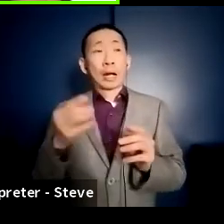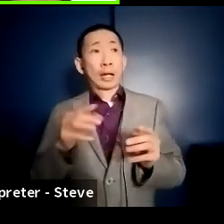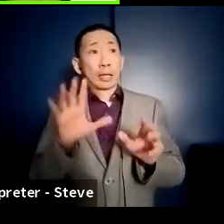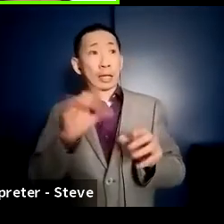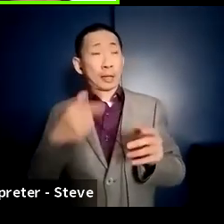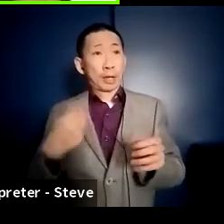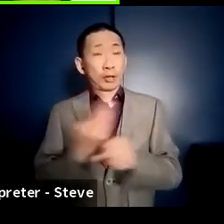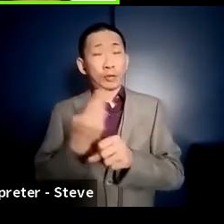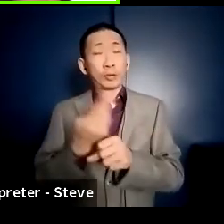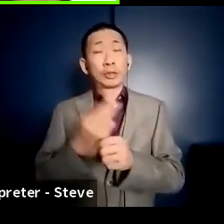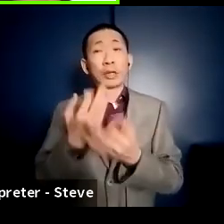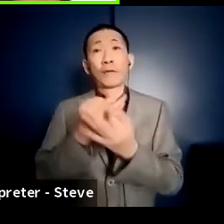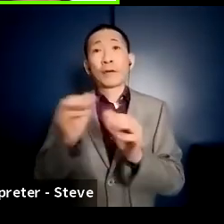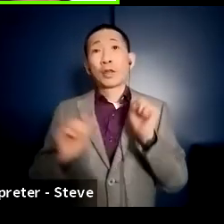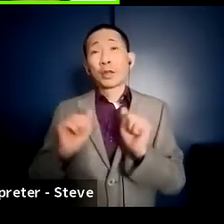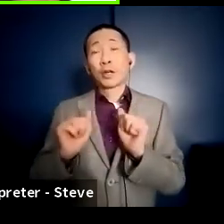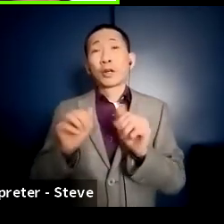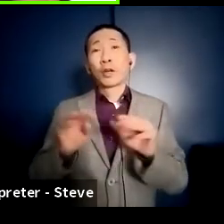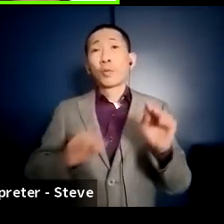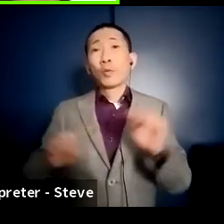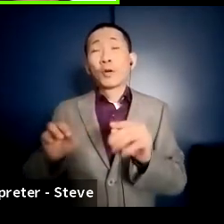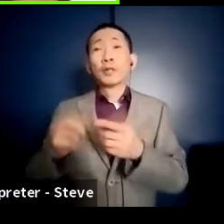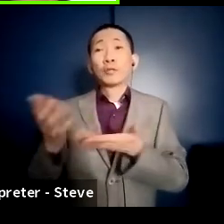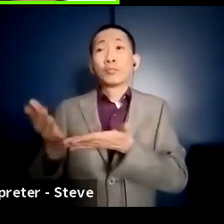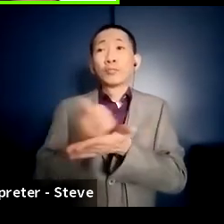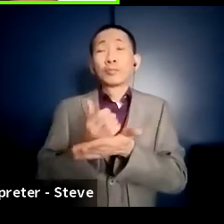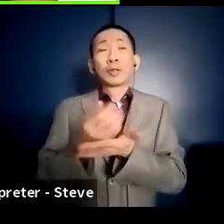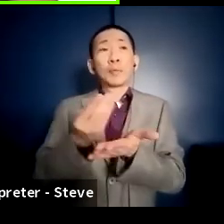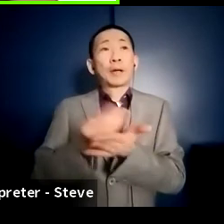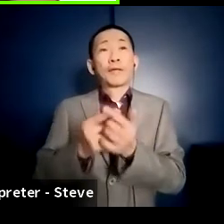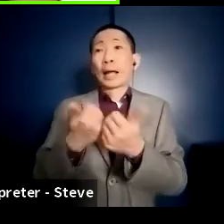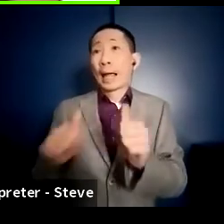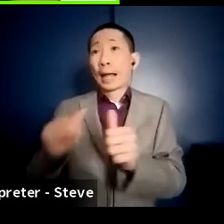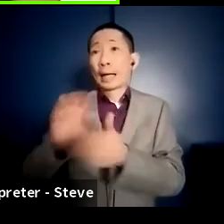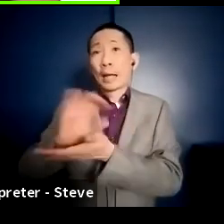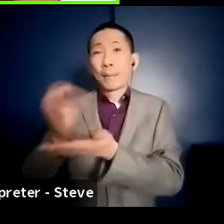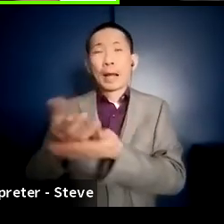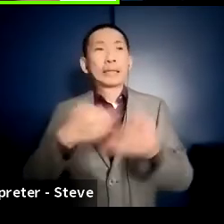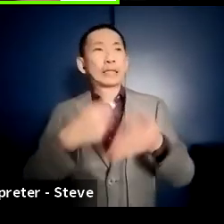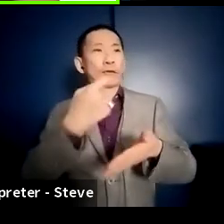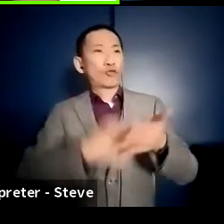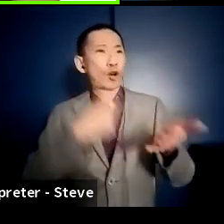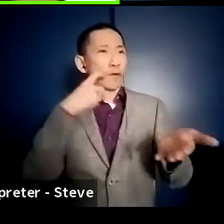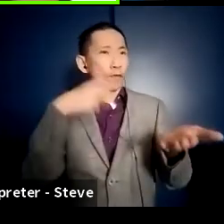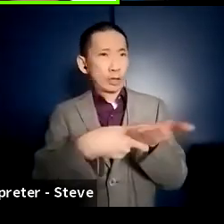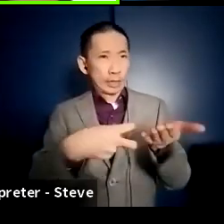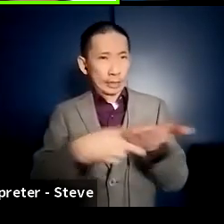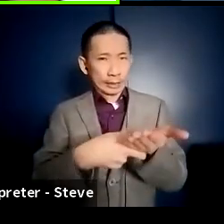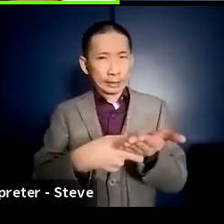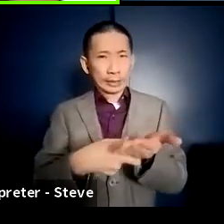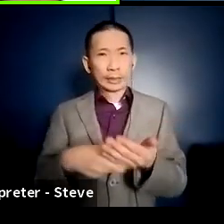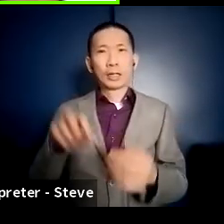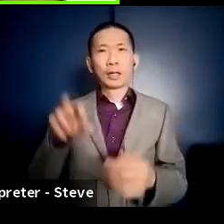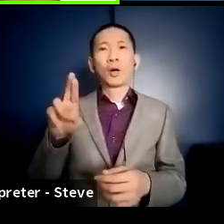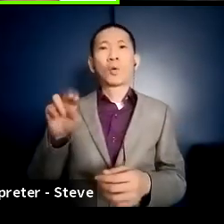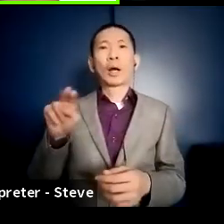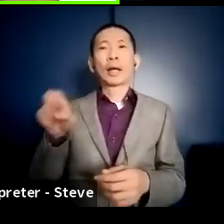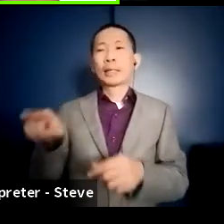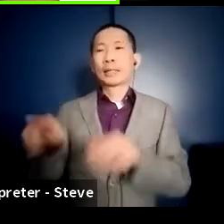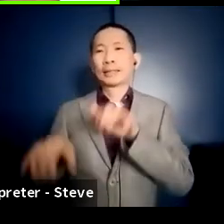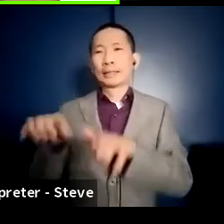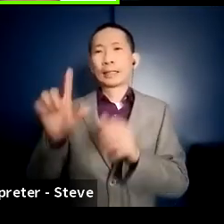build funds from community donations of any amount rather than charge for tickets. And Ronnie has dropped